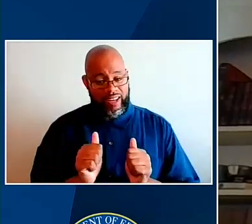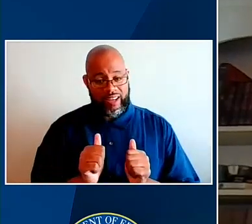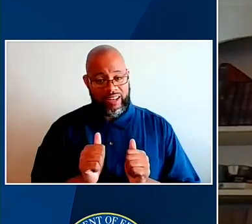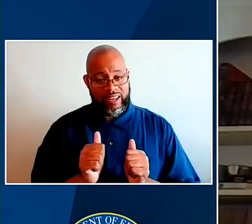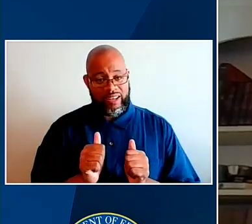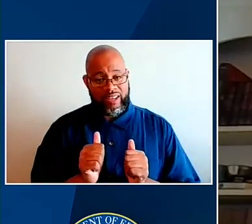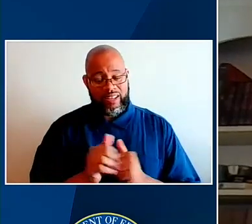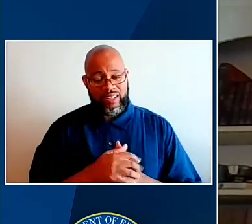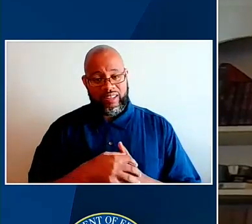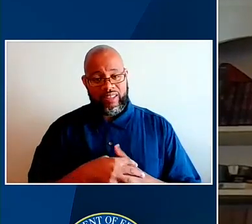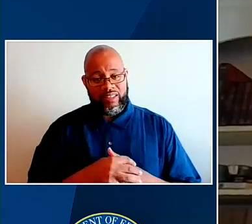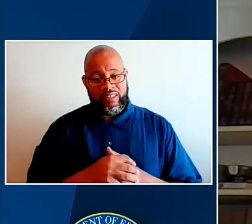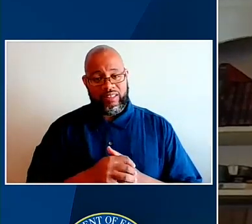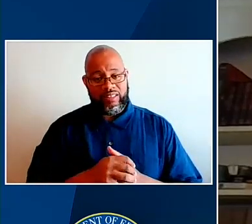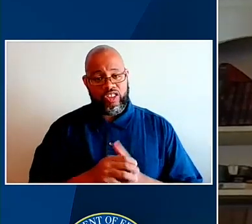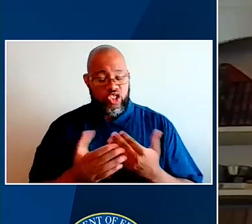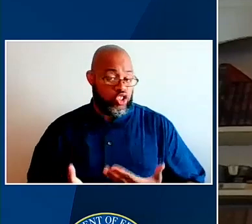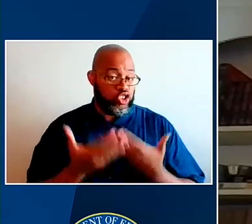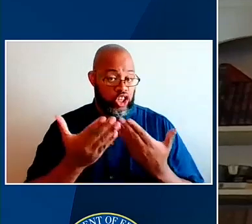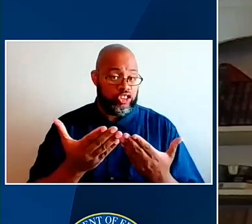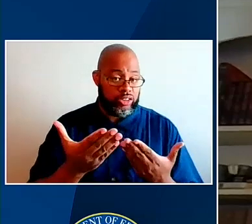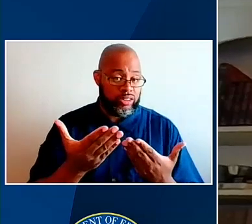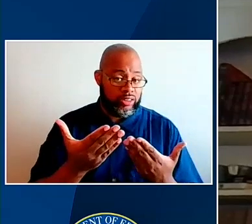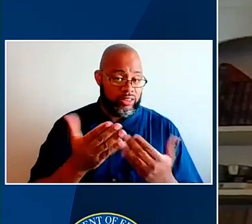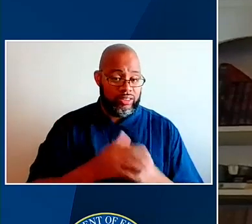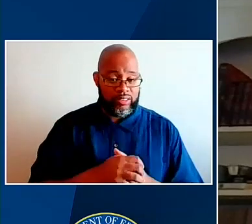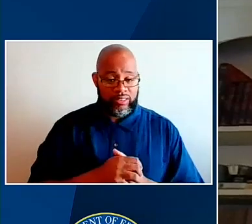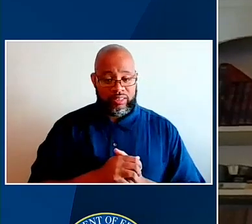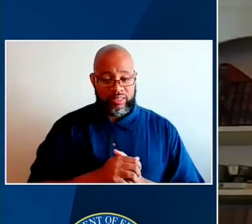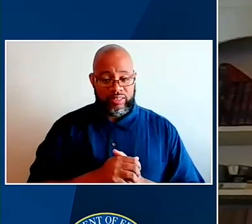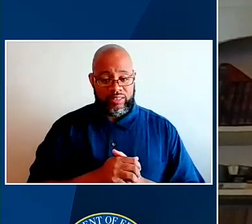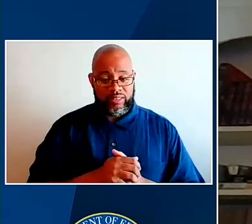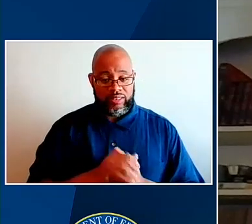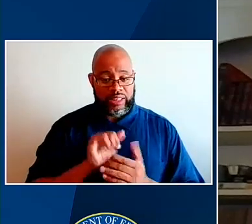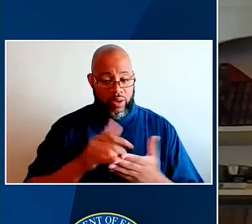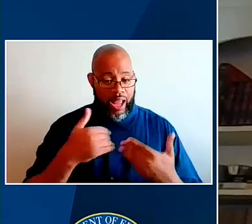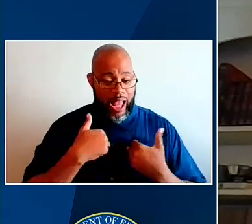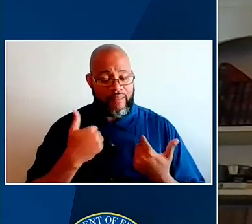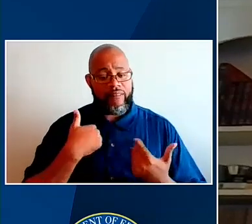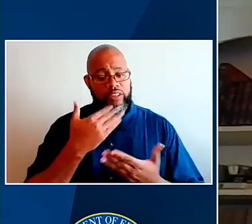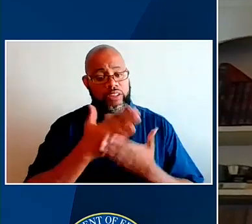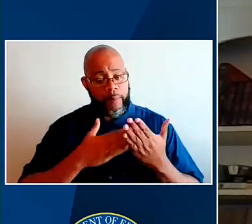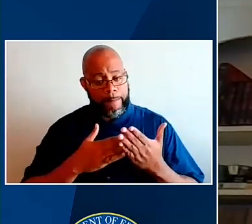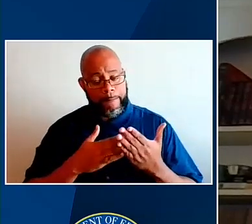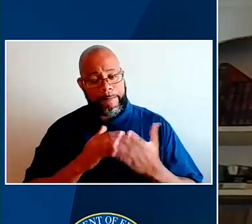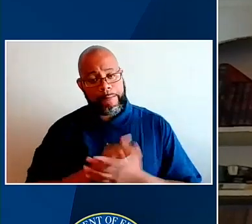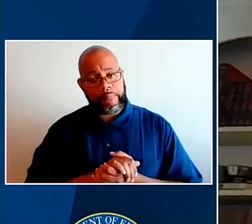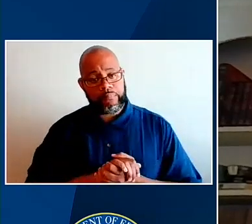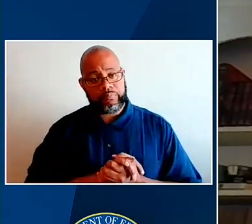any suggestions, proposals you have. There are